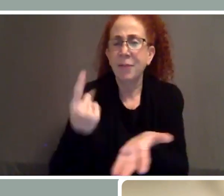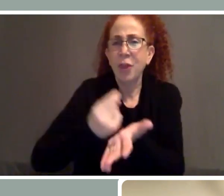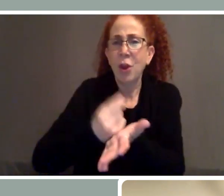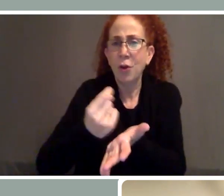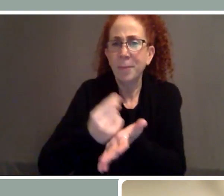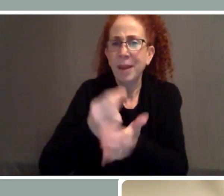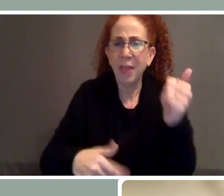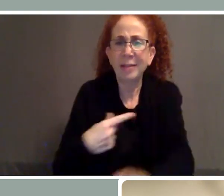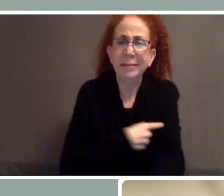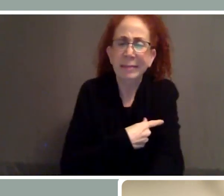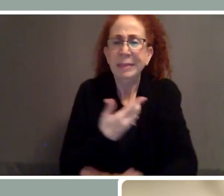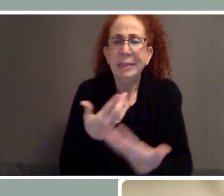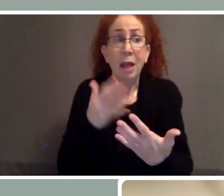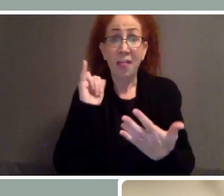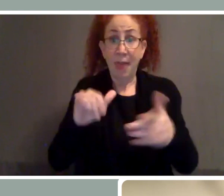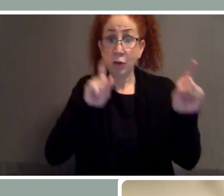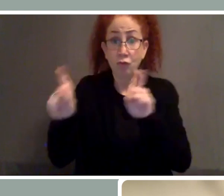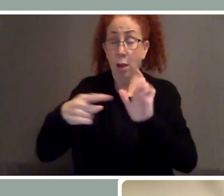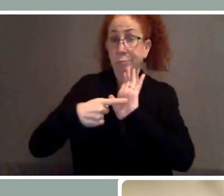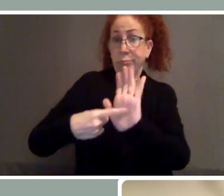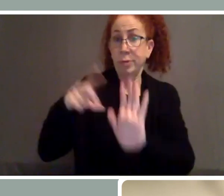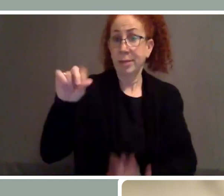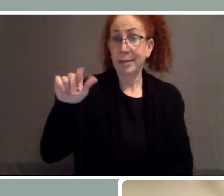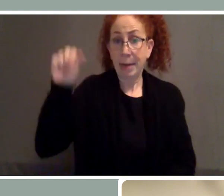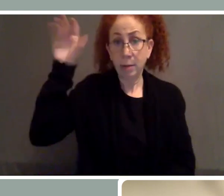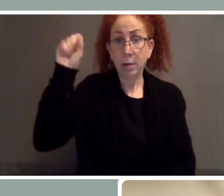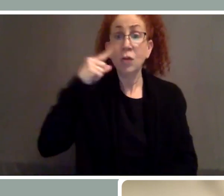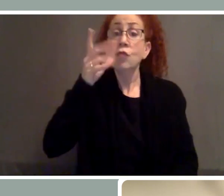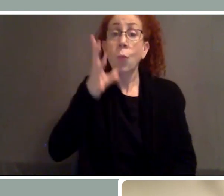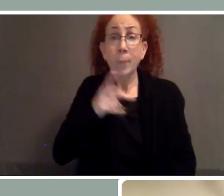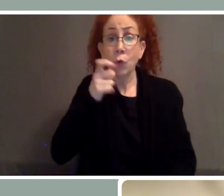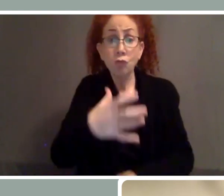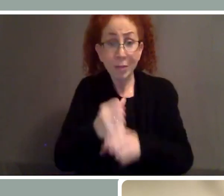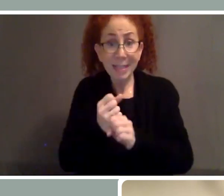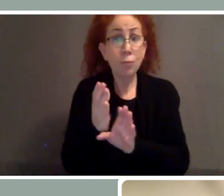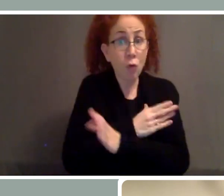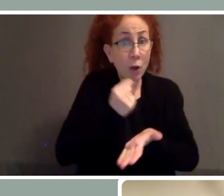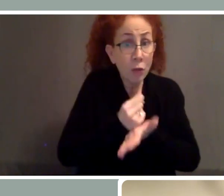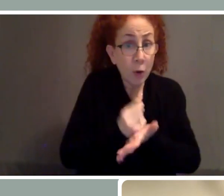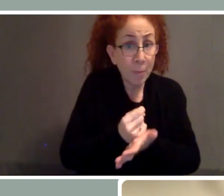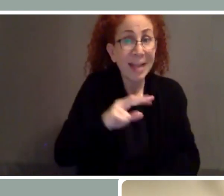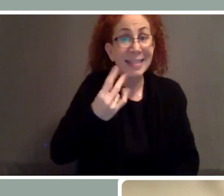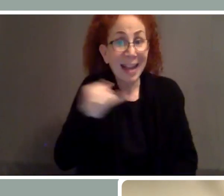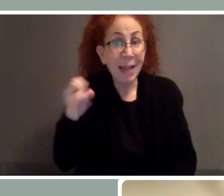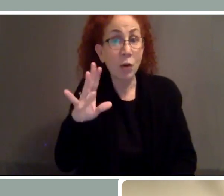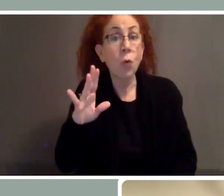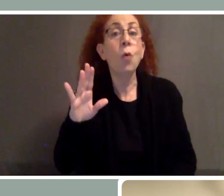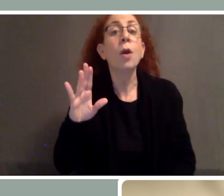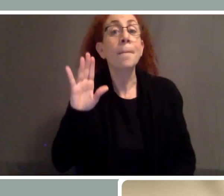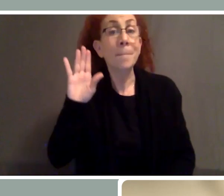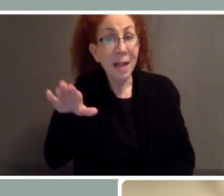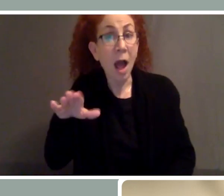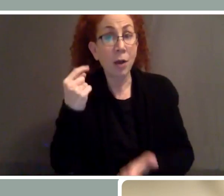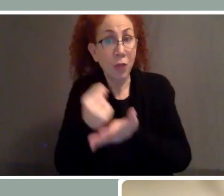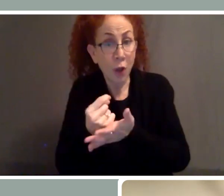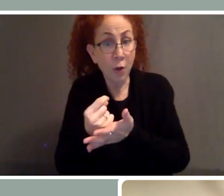that trial presented their data in women who'd received prior therapy, second line or beyond therapy, who'd received